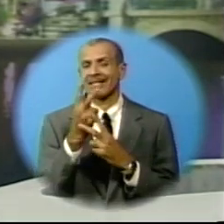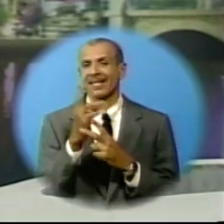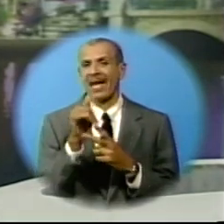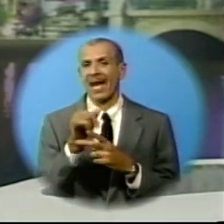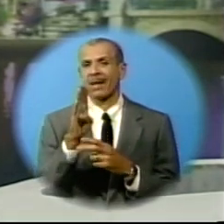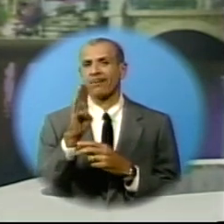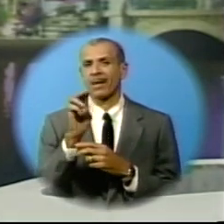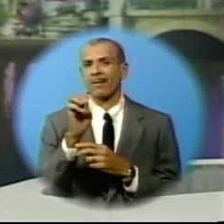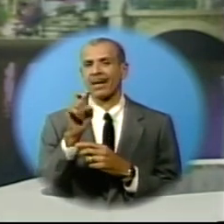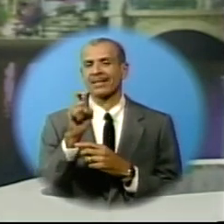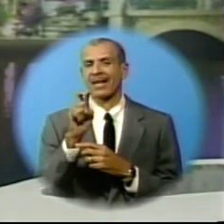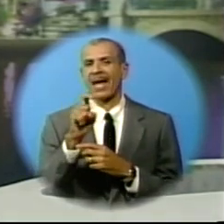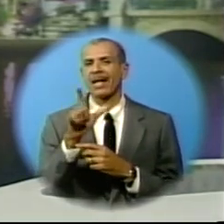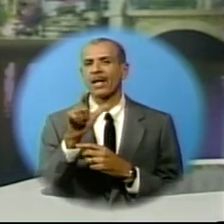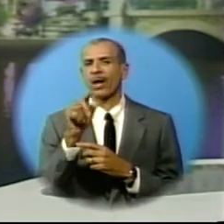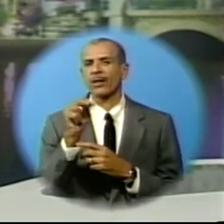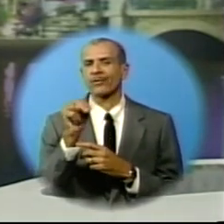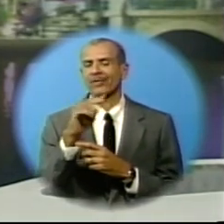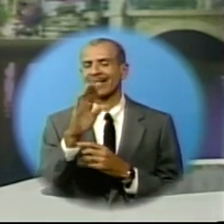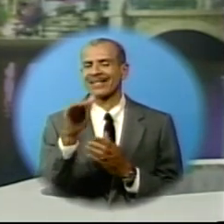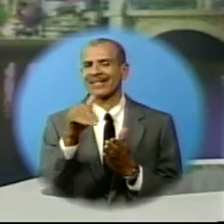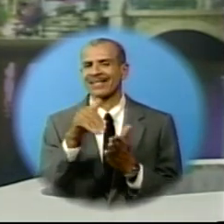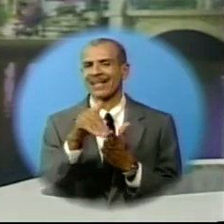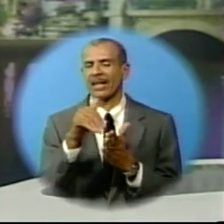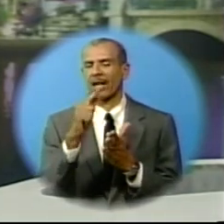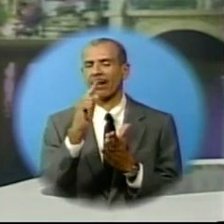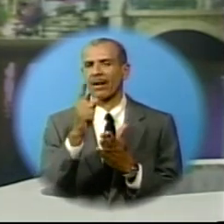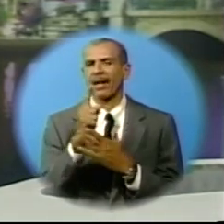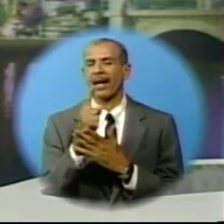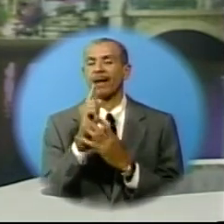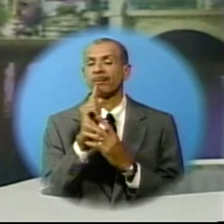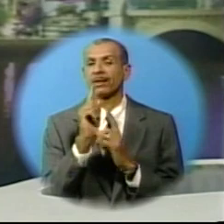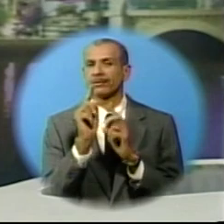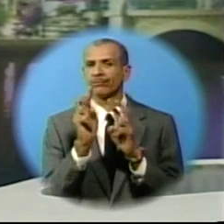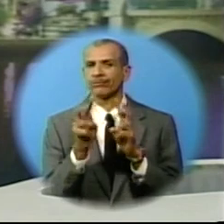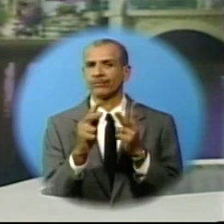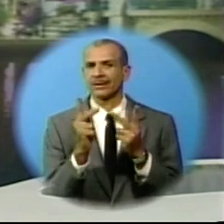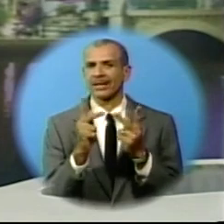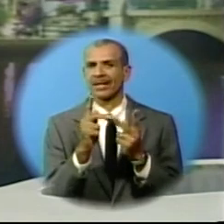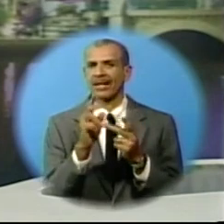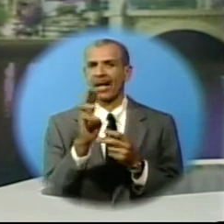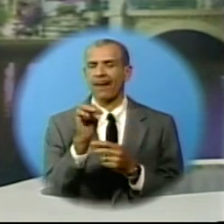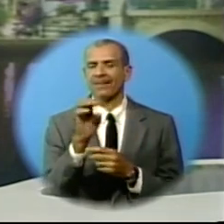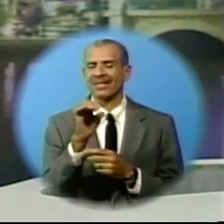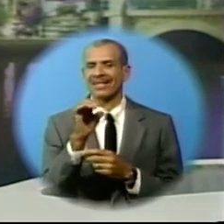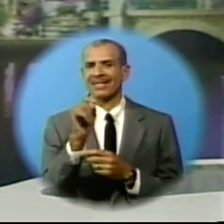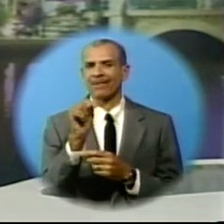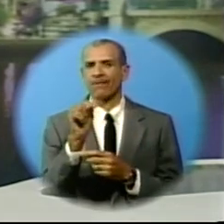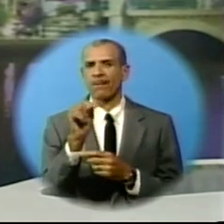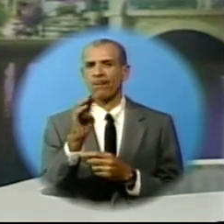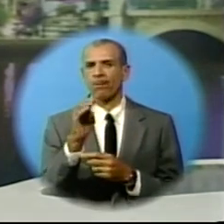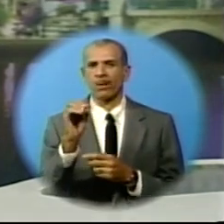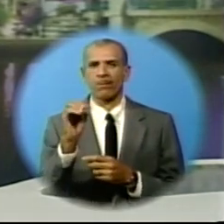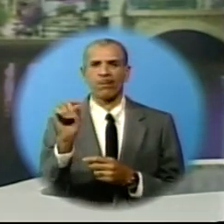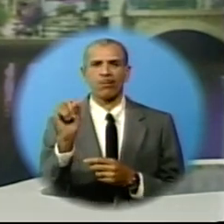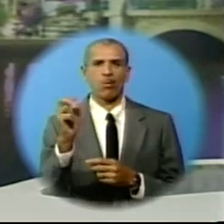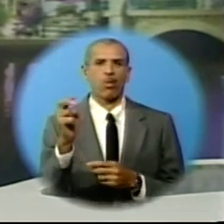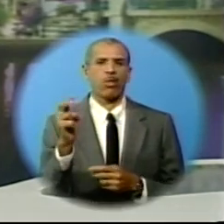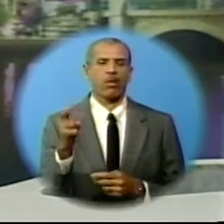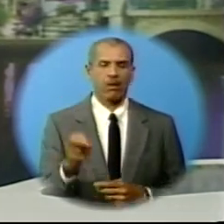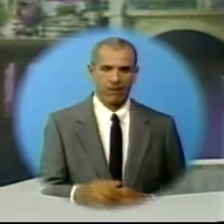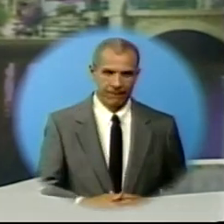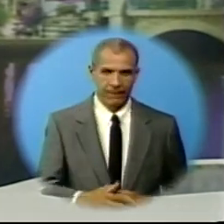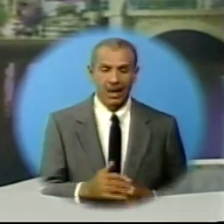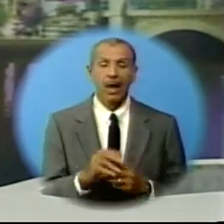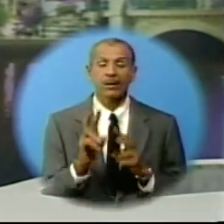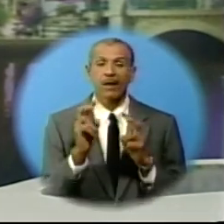at BMX going on at the Lloyd Erskine Sanford Center. And of course, you need to check out our MCTV booth. Well, results of a survey